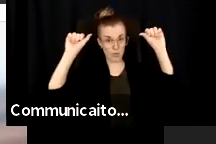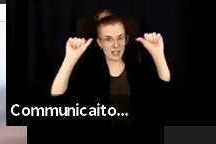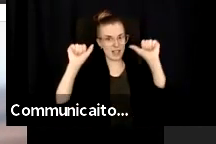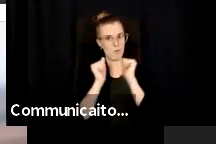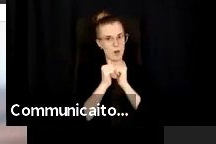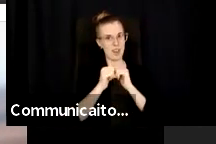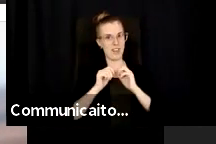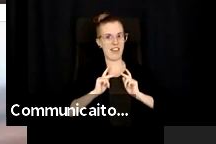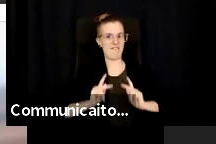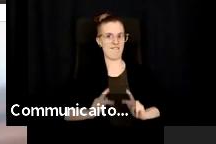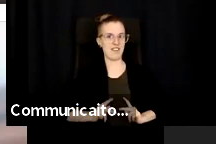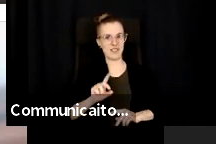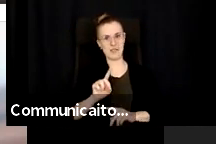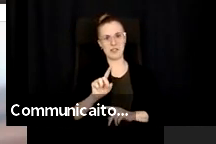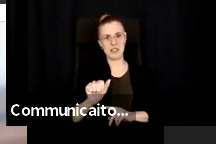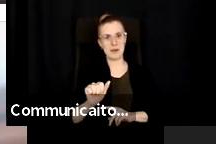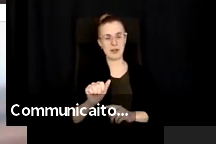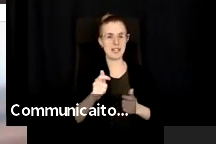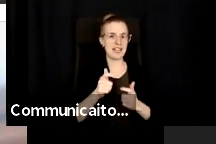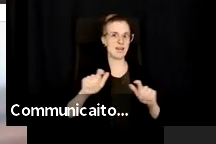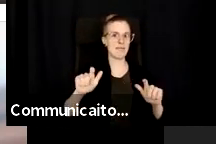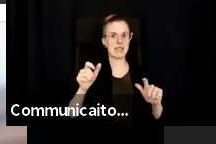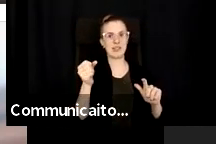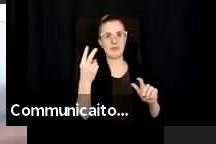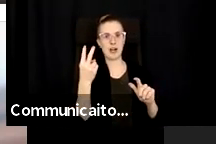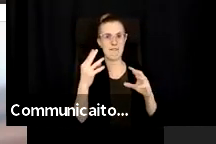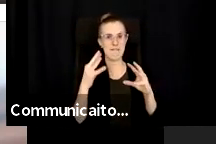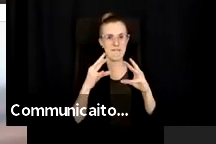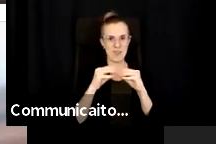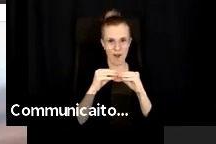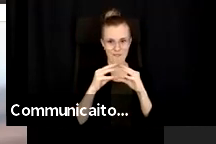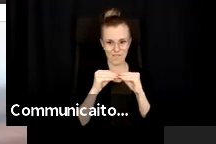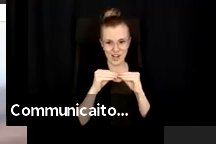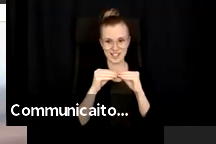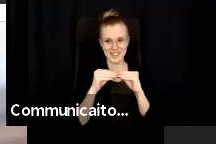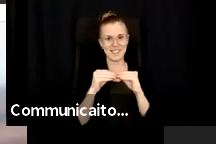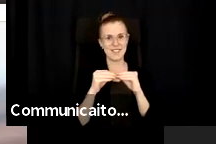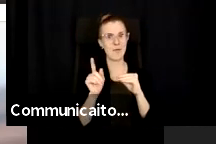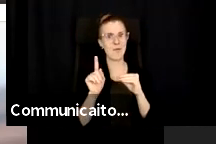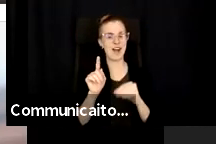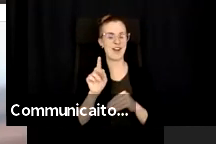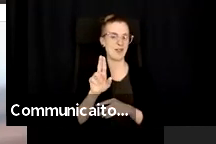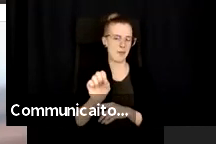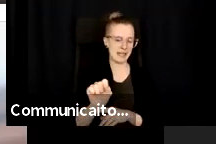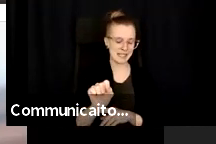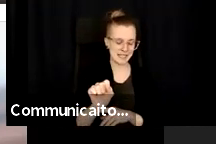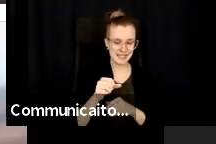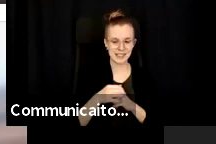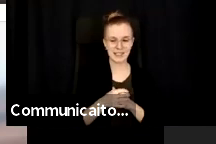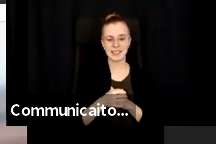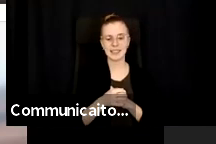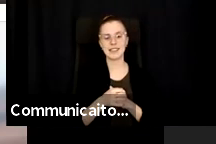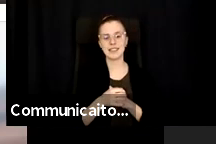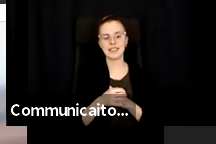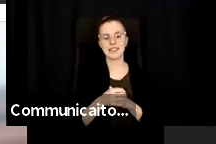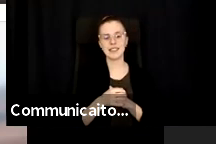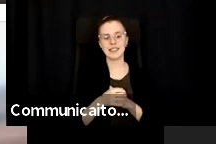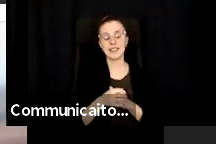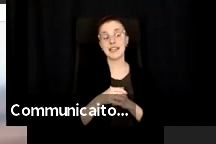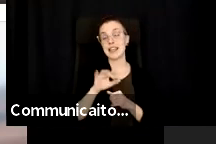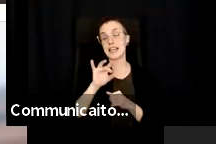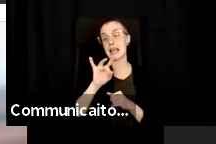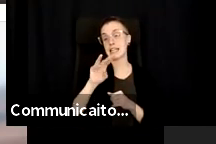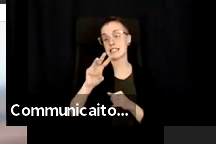disability in the Big 12 conference in the US. In the 86th Texas legislative